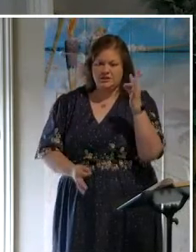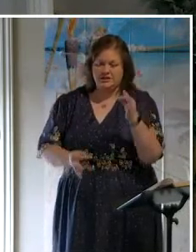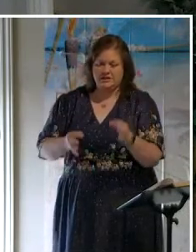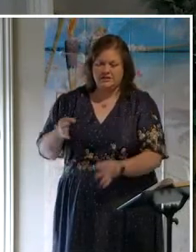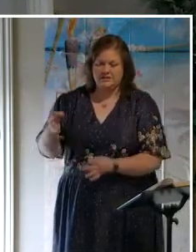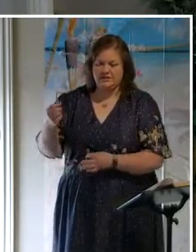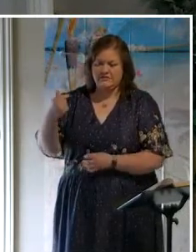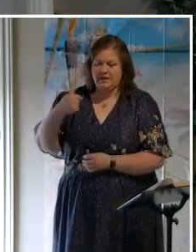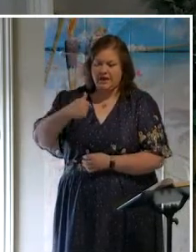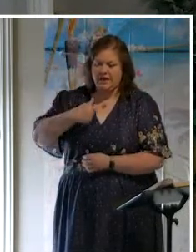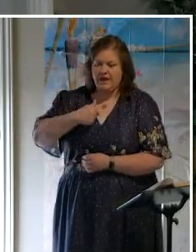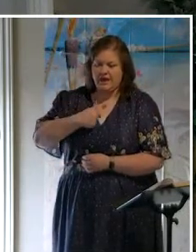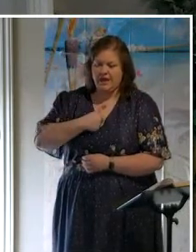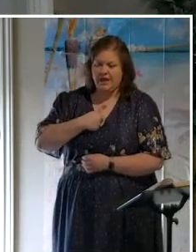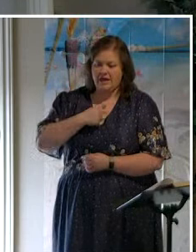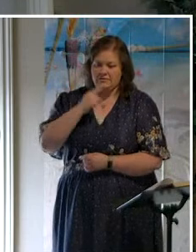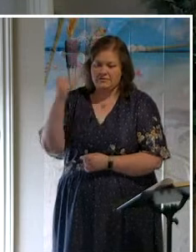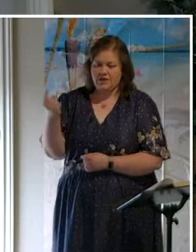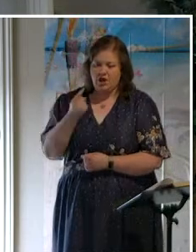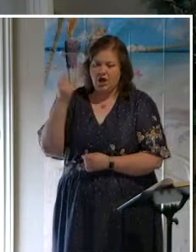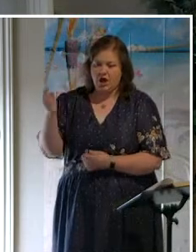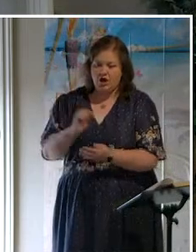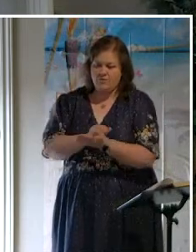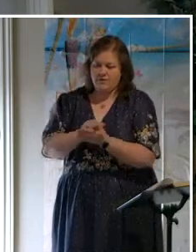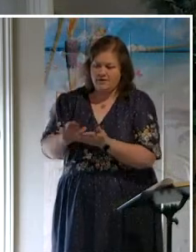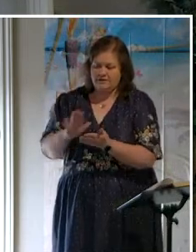Justify was always cleansed.